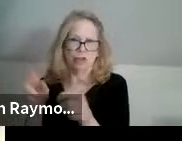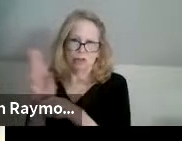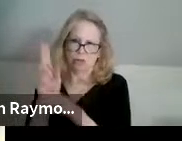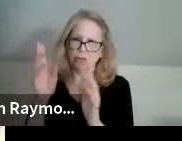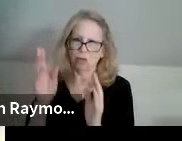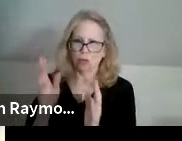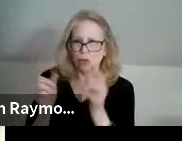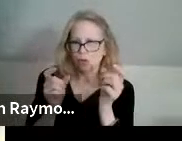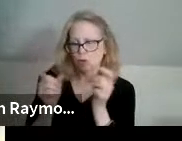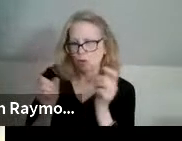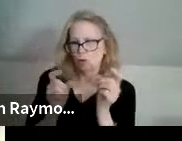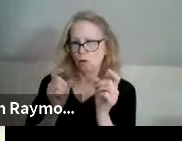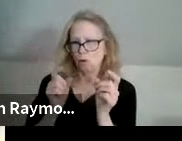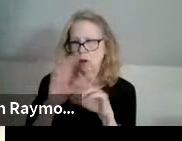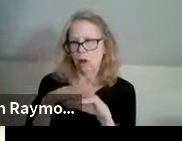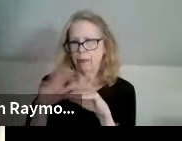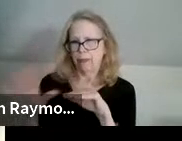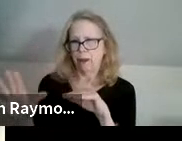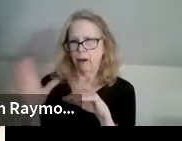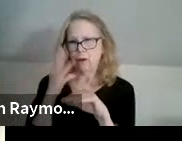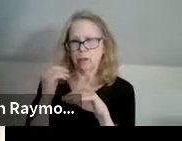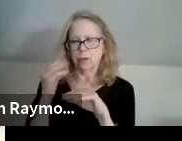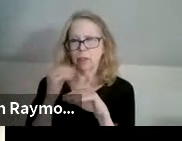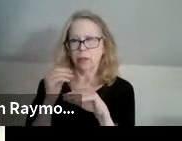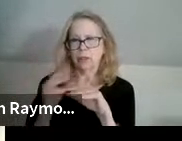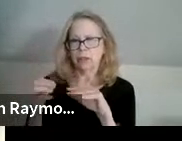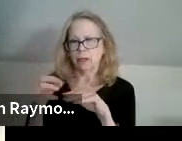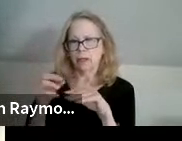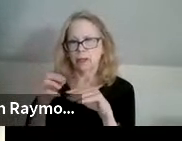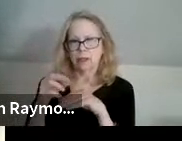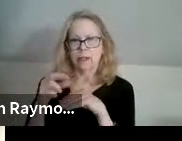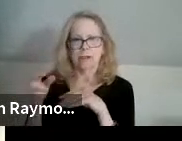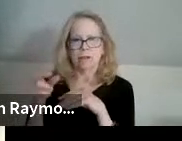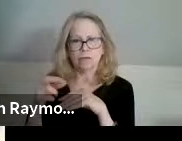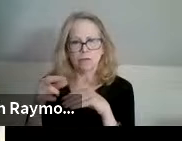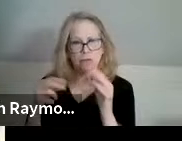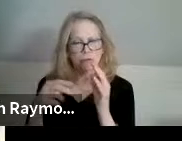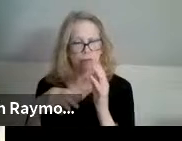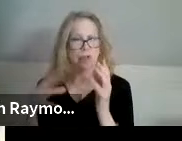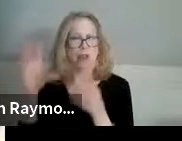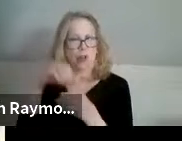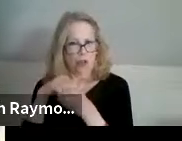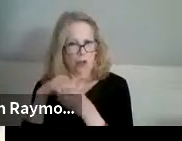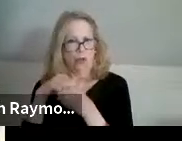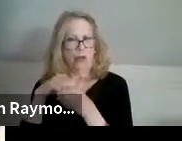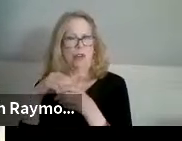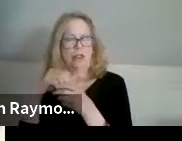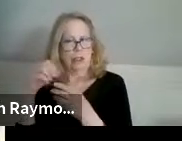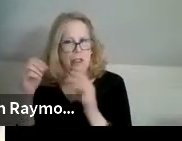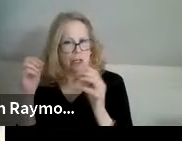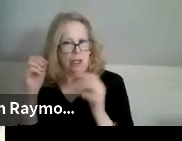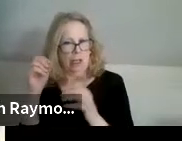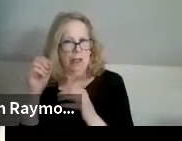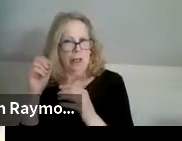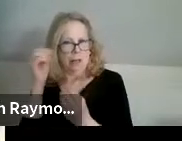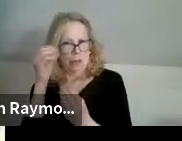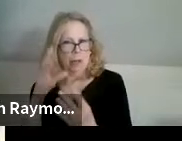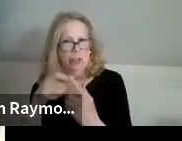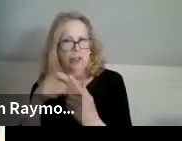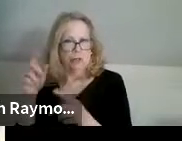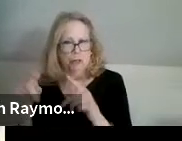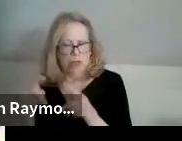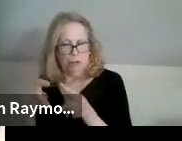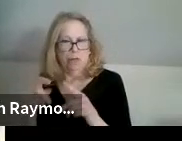users control over their experiences, and reflects input from people with disabilities at all stages